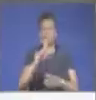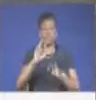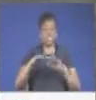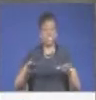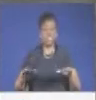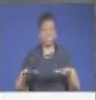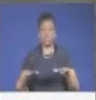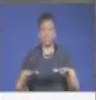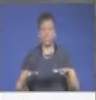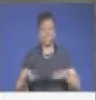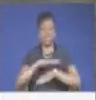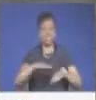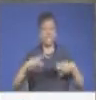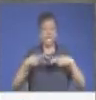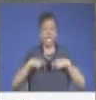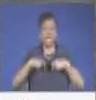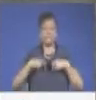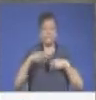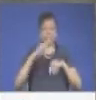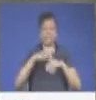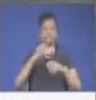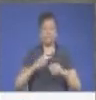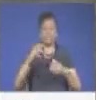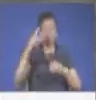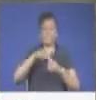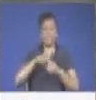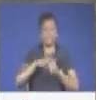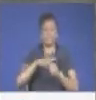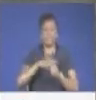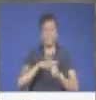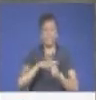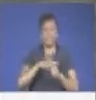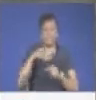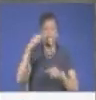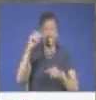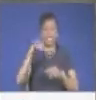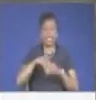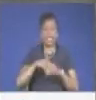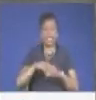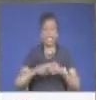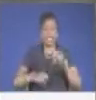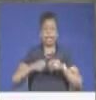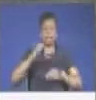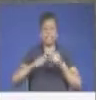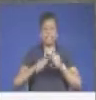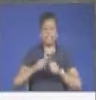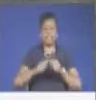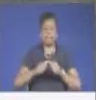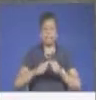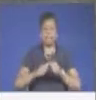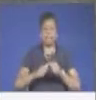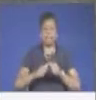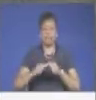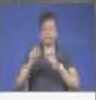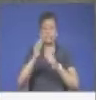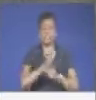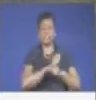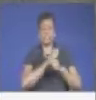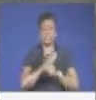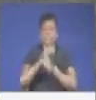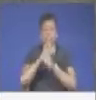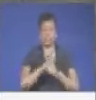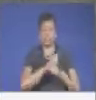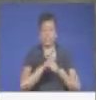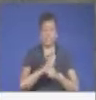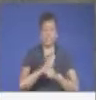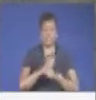in competitive sports. And we found that it's not only benefited the team greatly, because some of these kids have just such natural raw